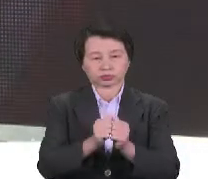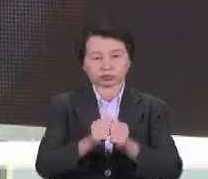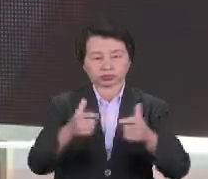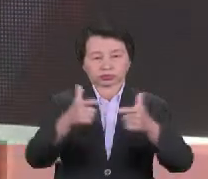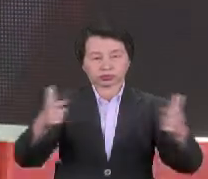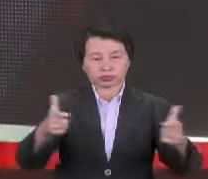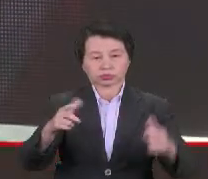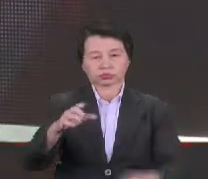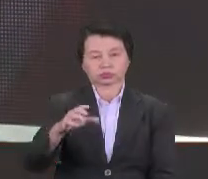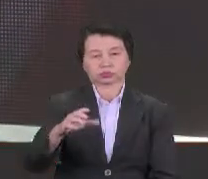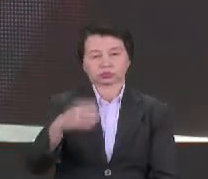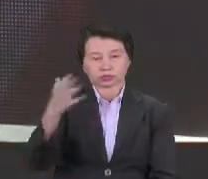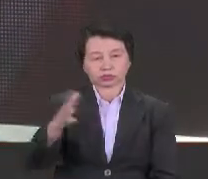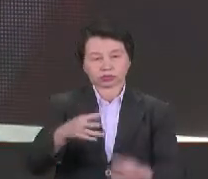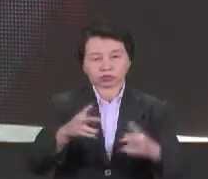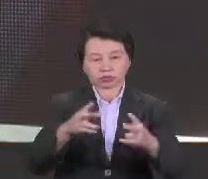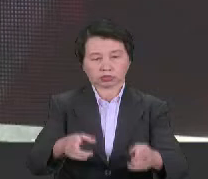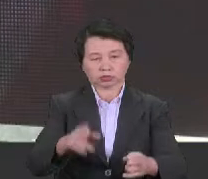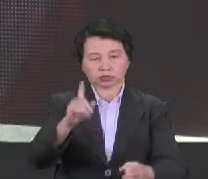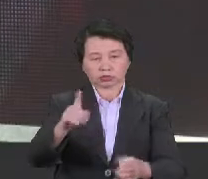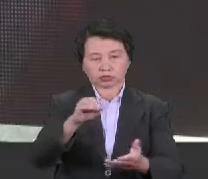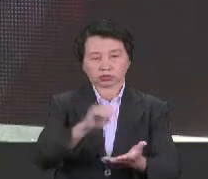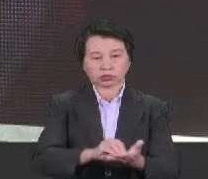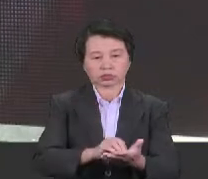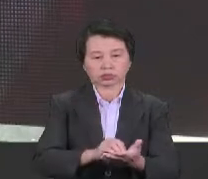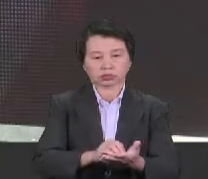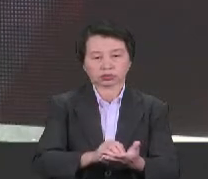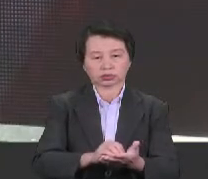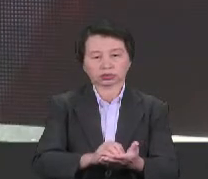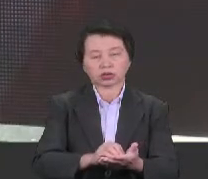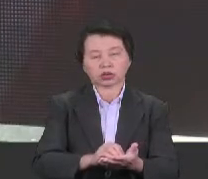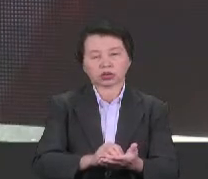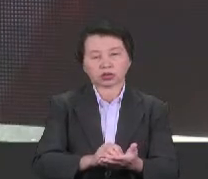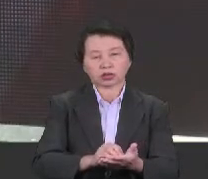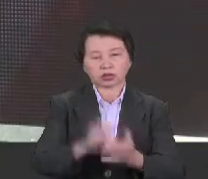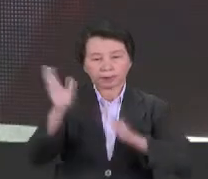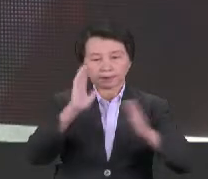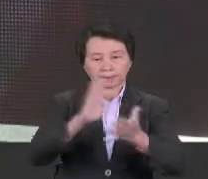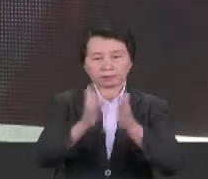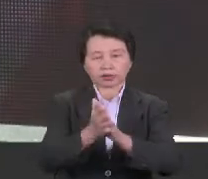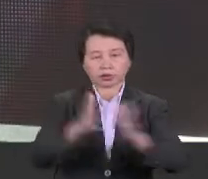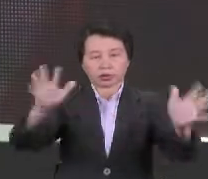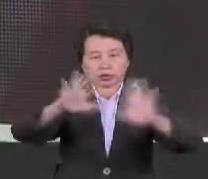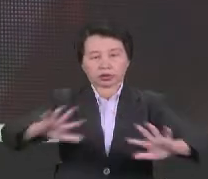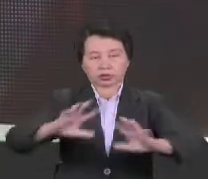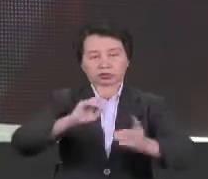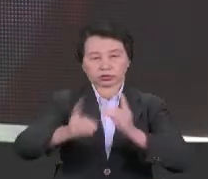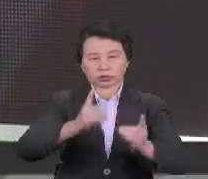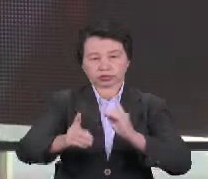Huawei, we'll be launching a white paper entitled Malaysia Towards Becoming ASEAN Digital